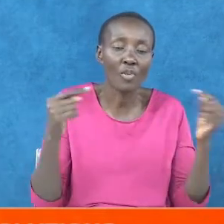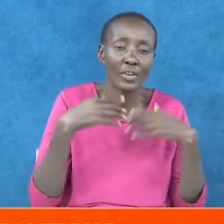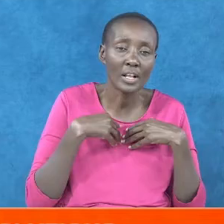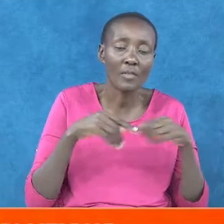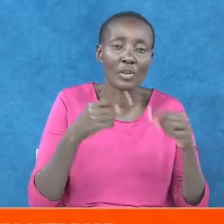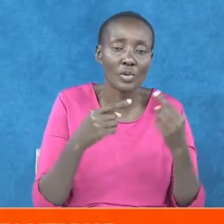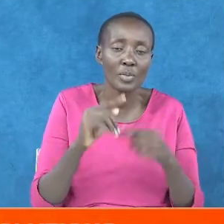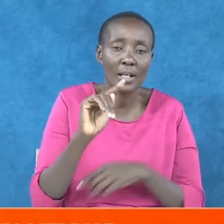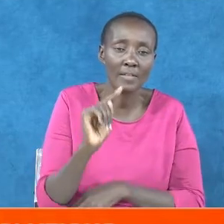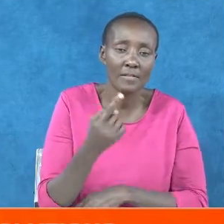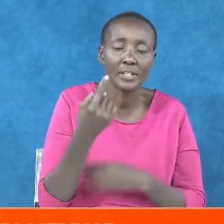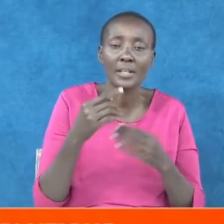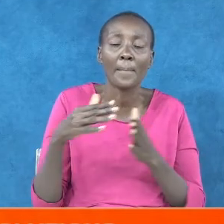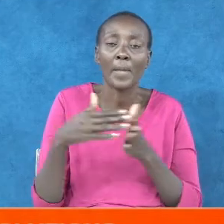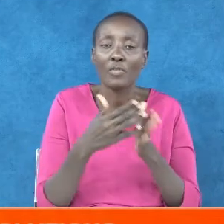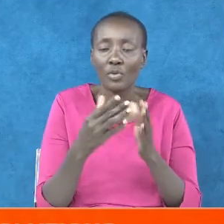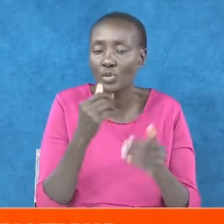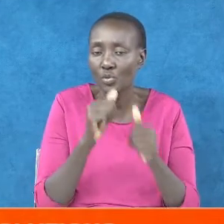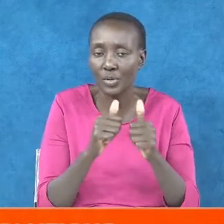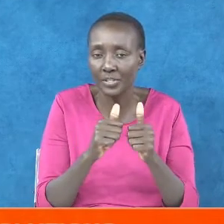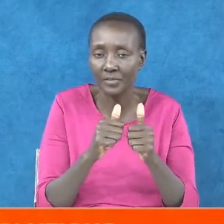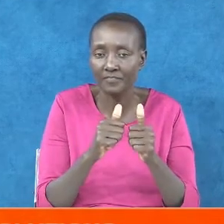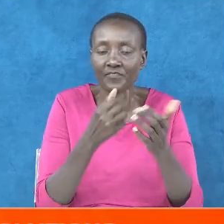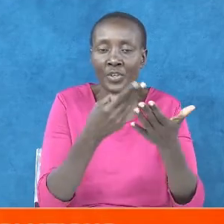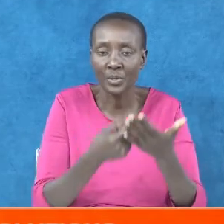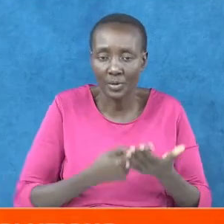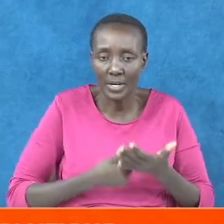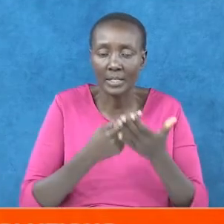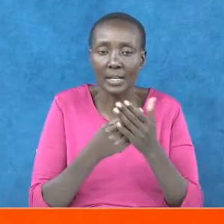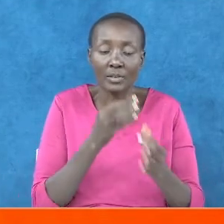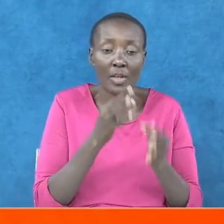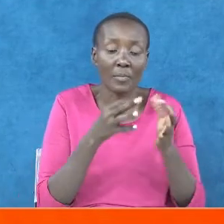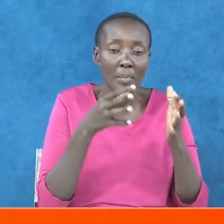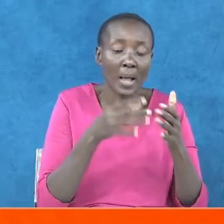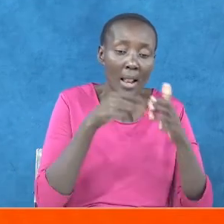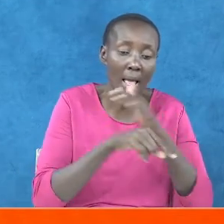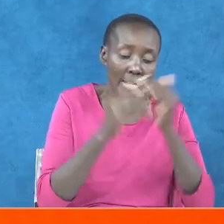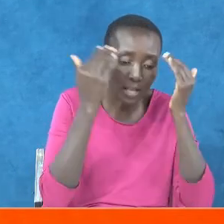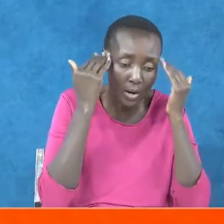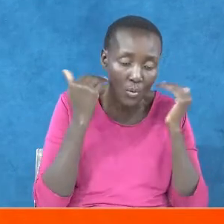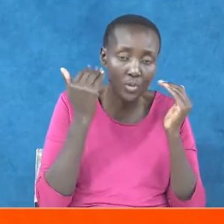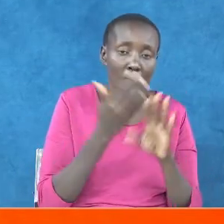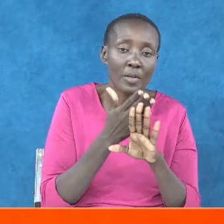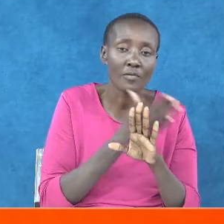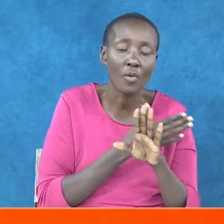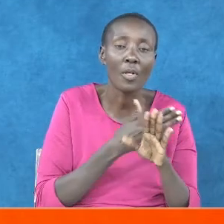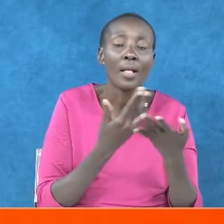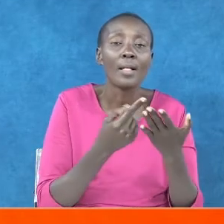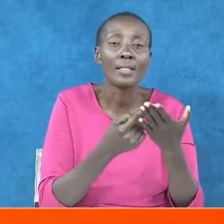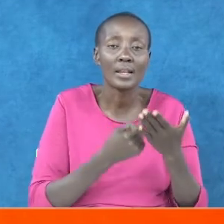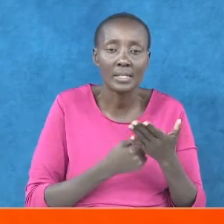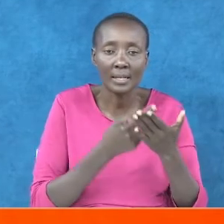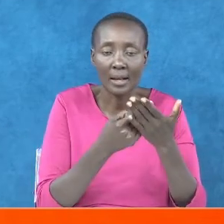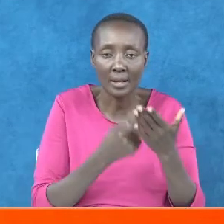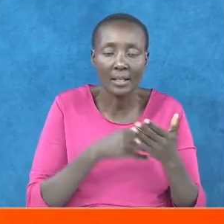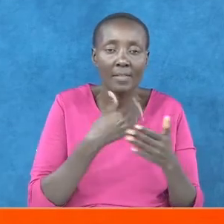the first cause of dispute resolution will be arbitration. So if one of the parties then rushes to court before the matter is decided or referred to